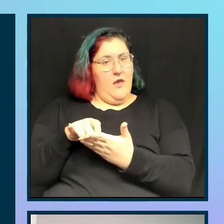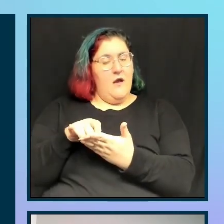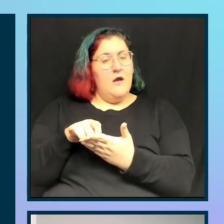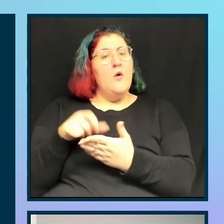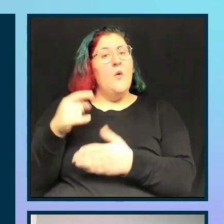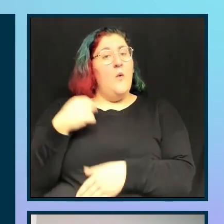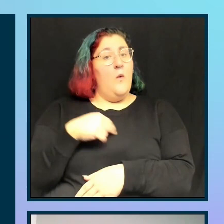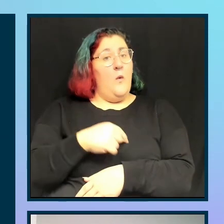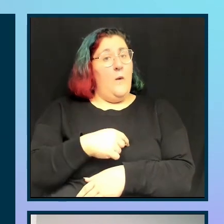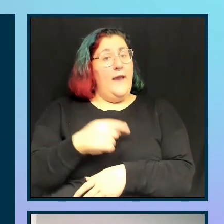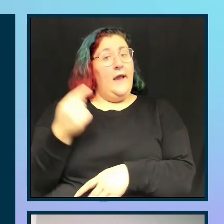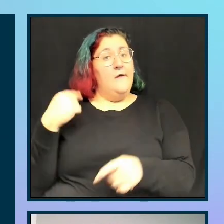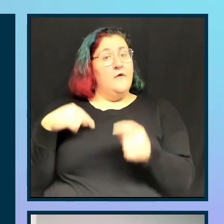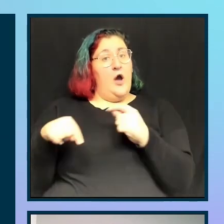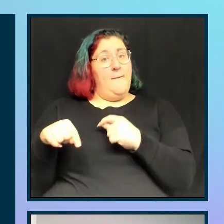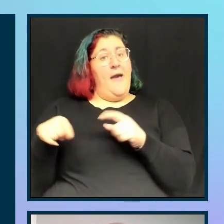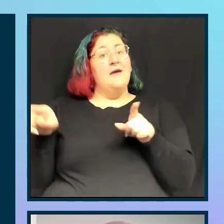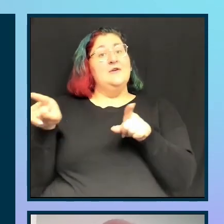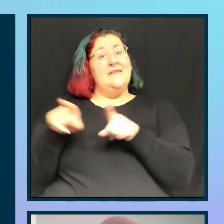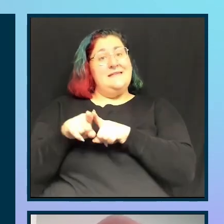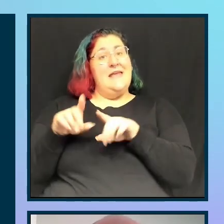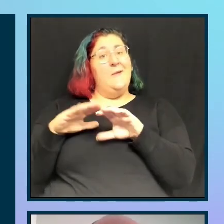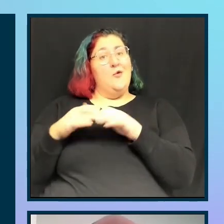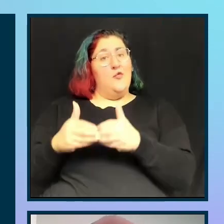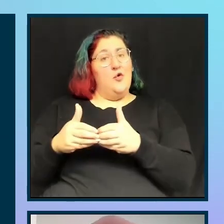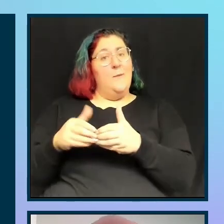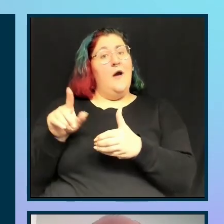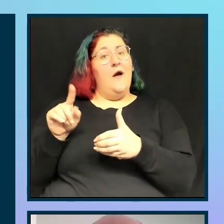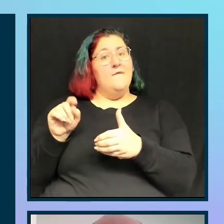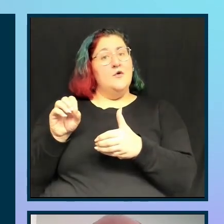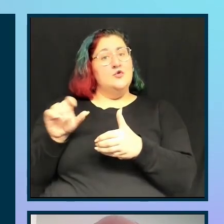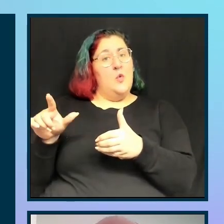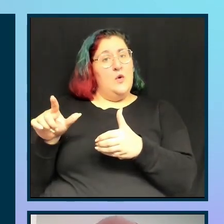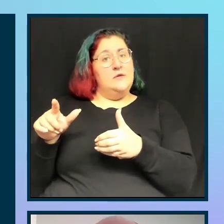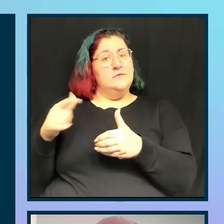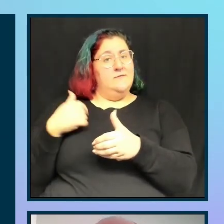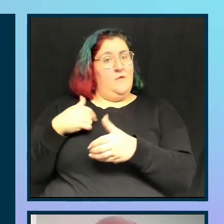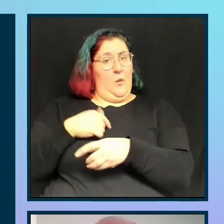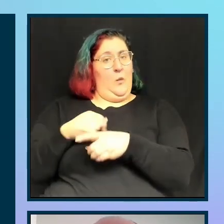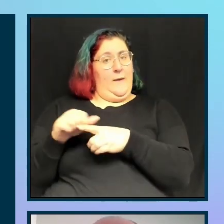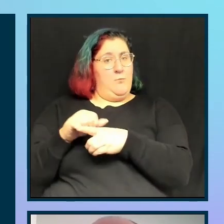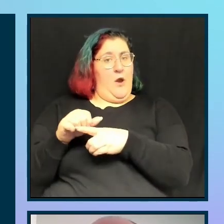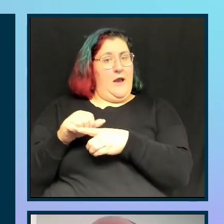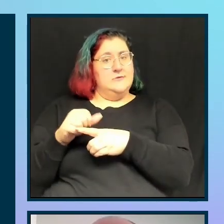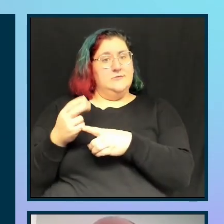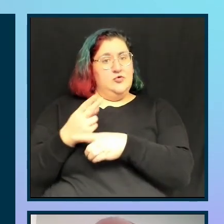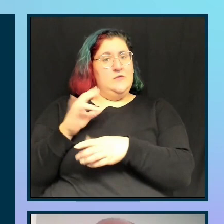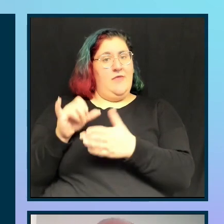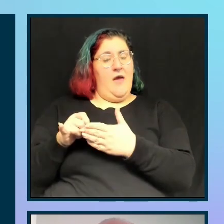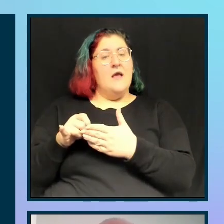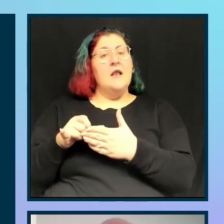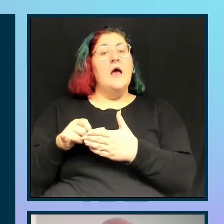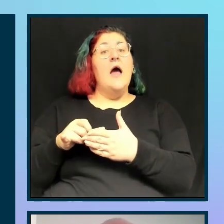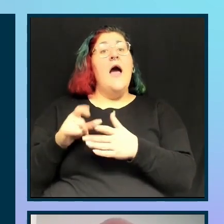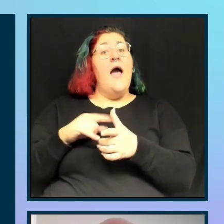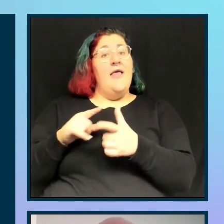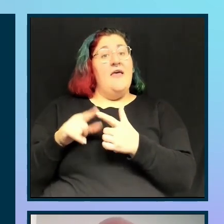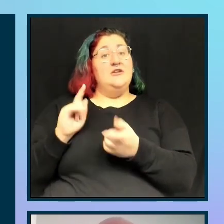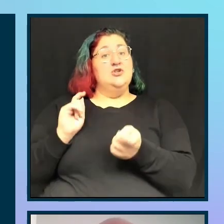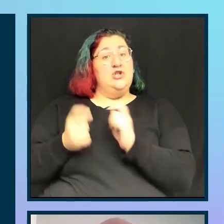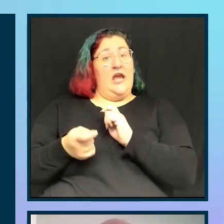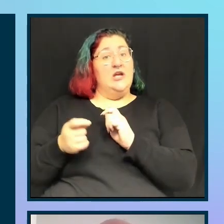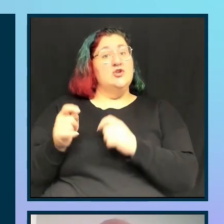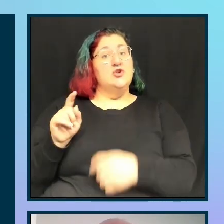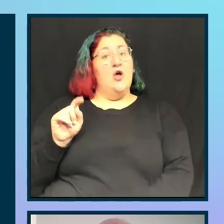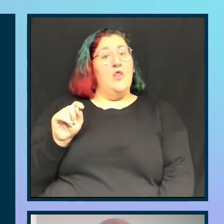back to the same suite of QA tools for our practices and been able to do some modification to a few of